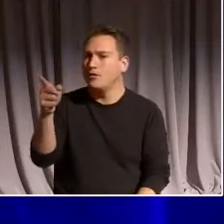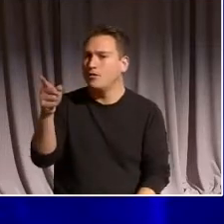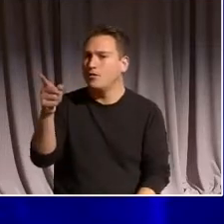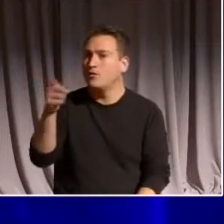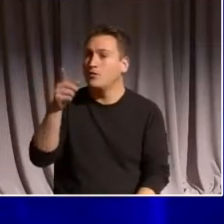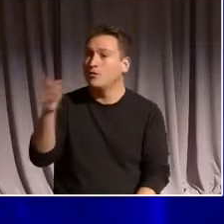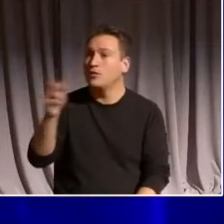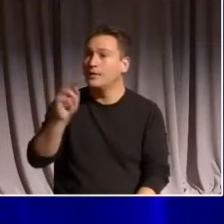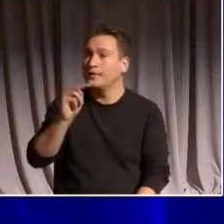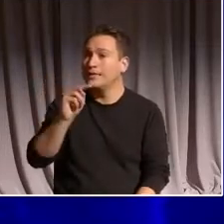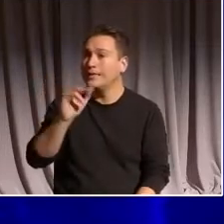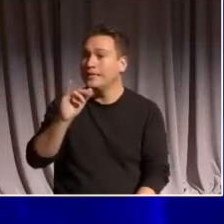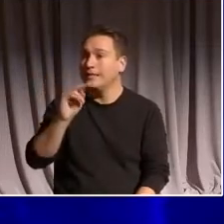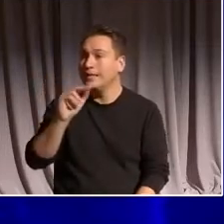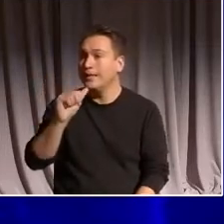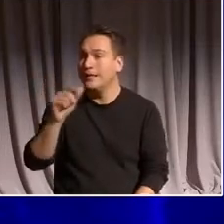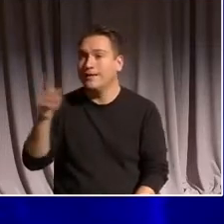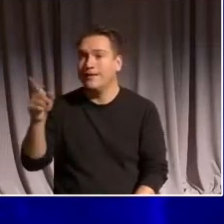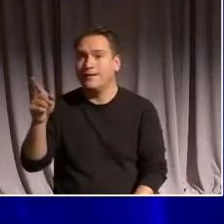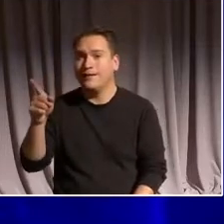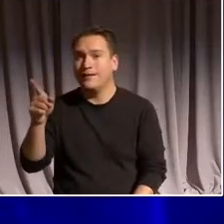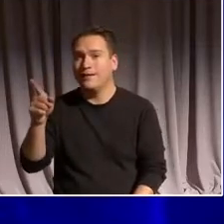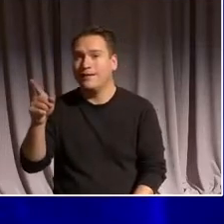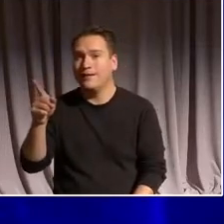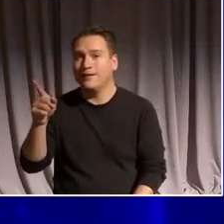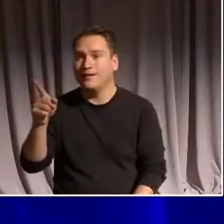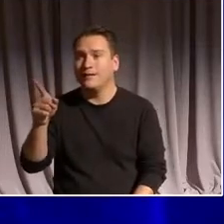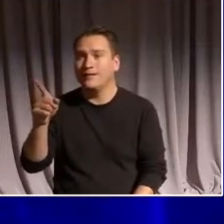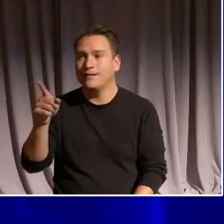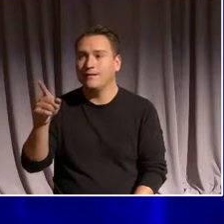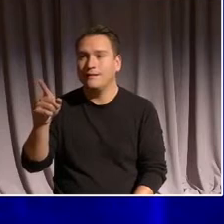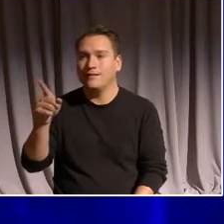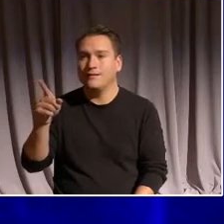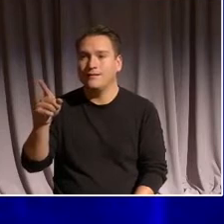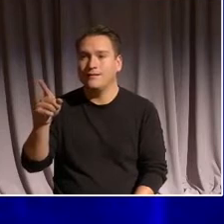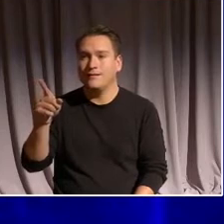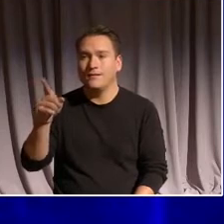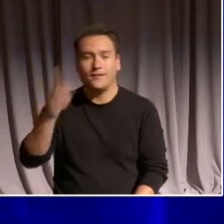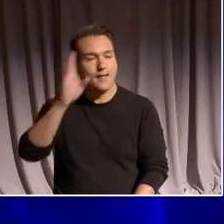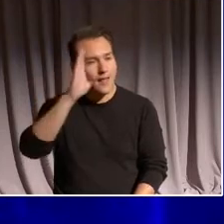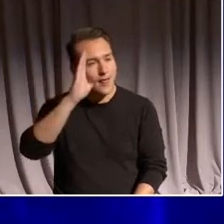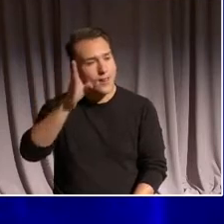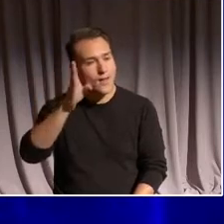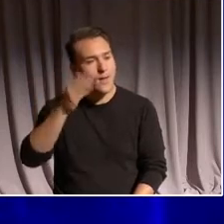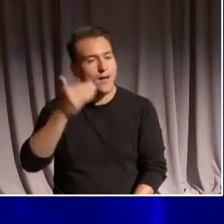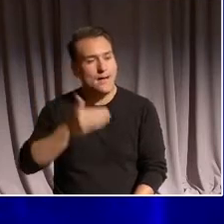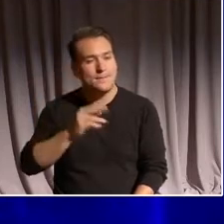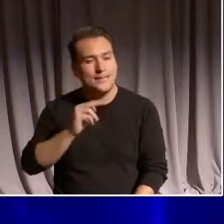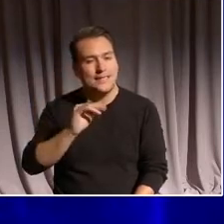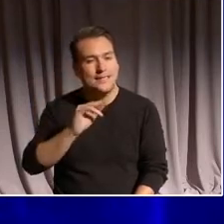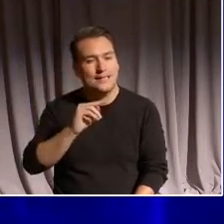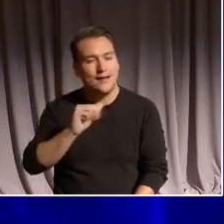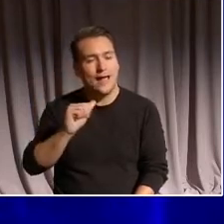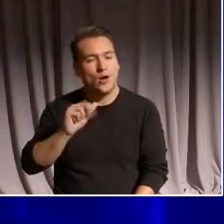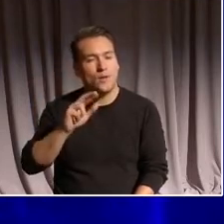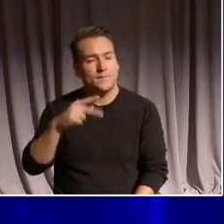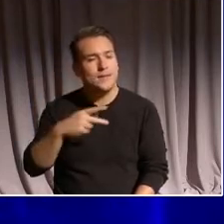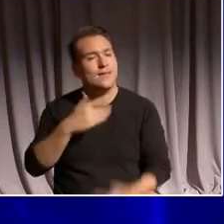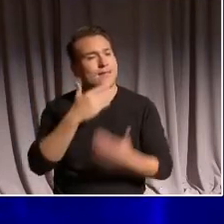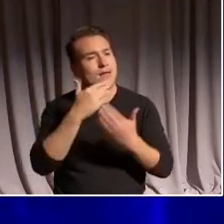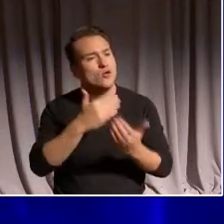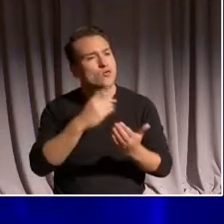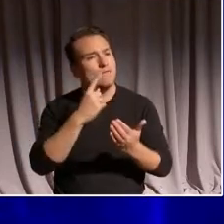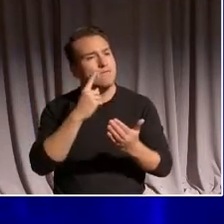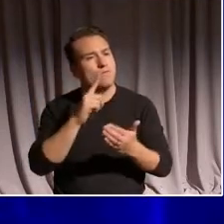Nina, yeah. Yes. Hi, sorry. Where are you? There you are, So, okay. Hi, everybody. Nina Weiler Harwell, ARP. First of all, Sarah, thank you